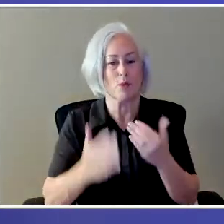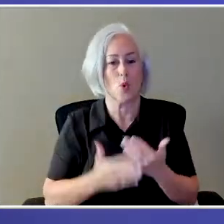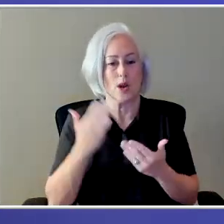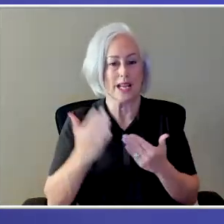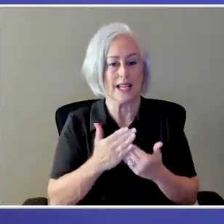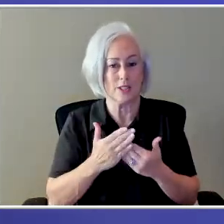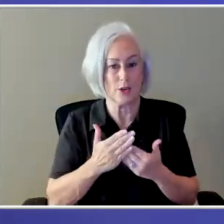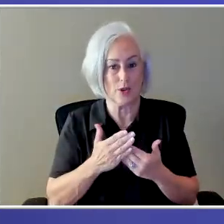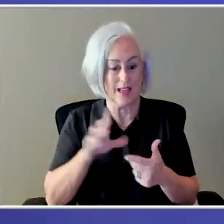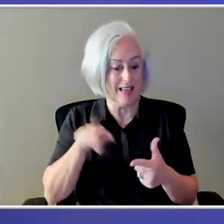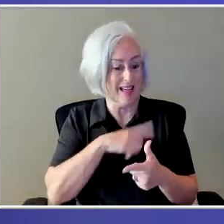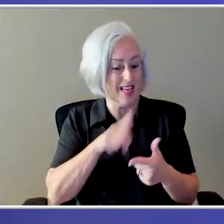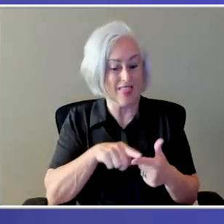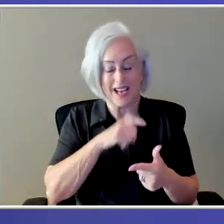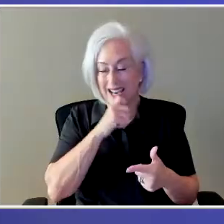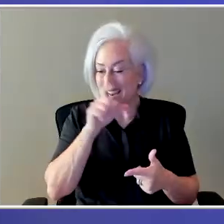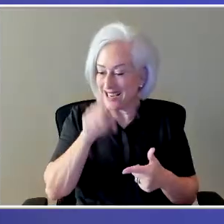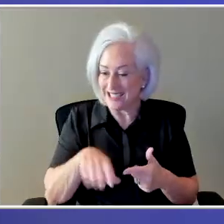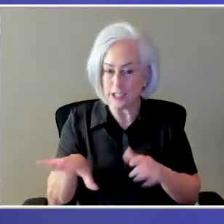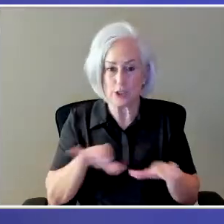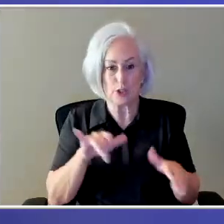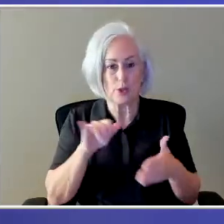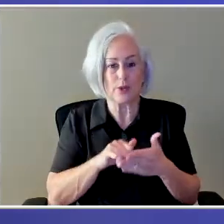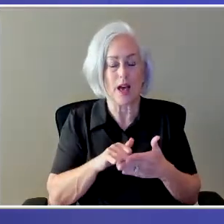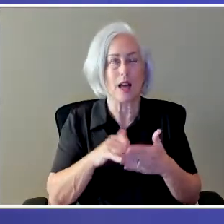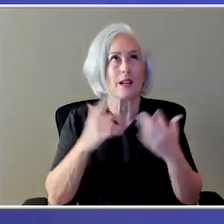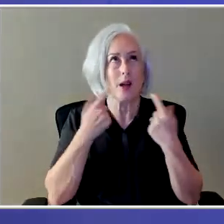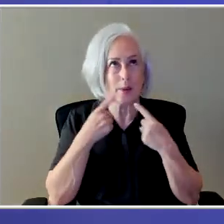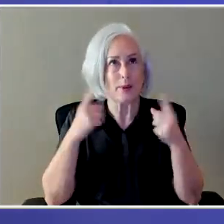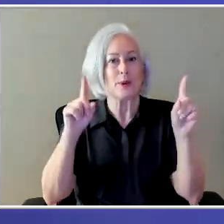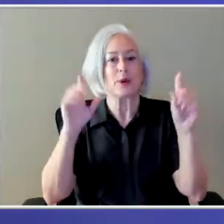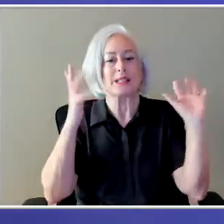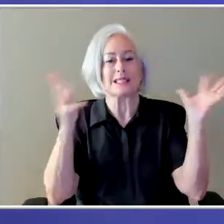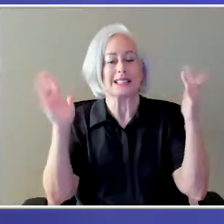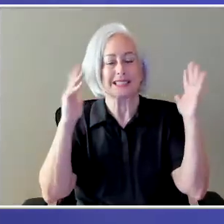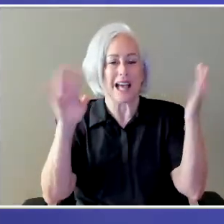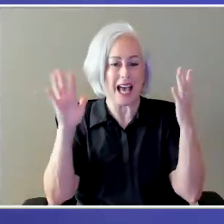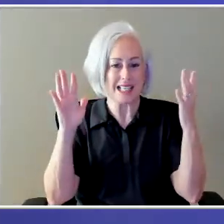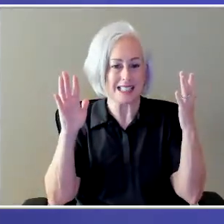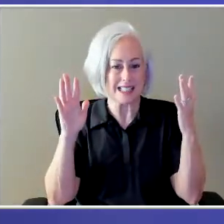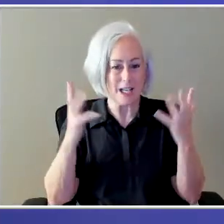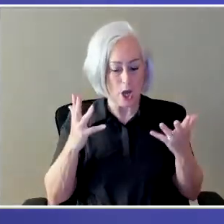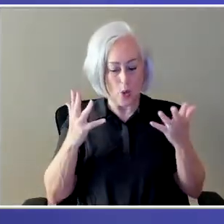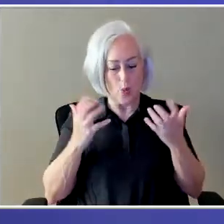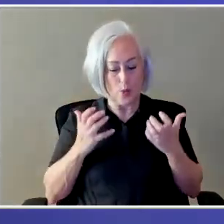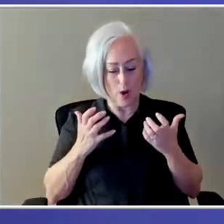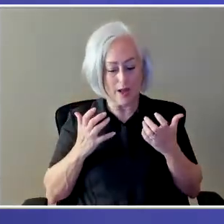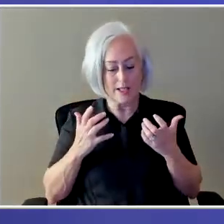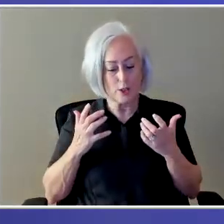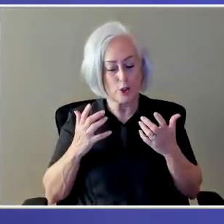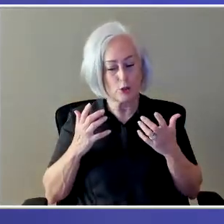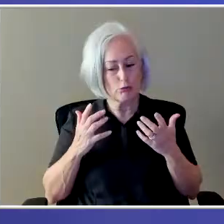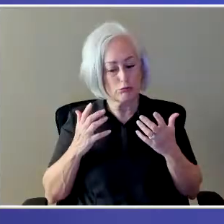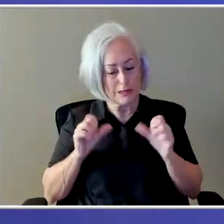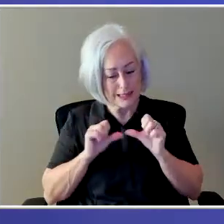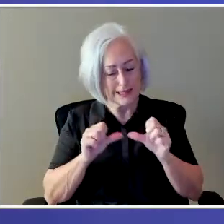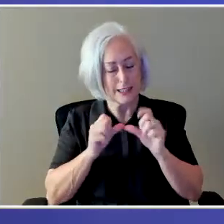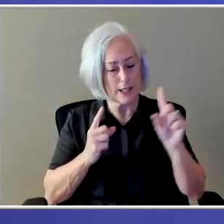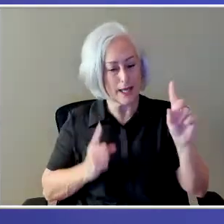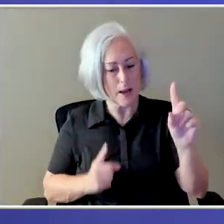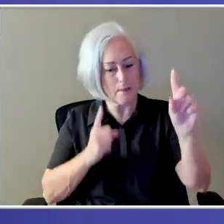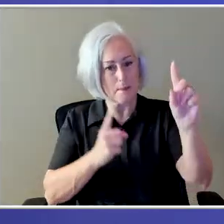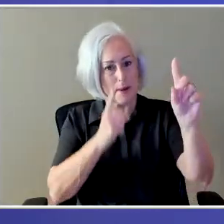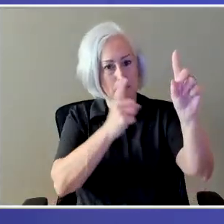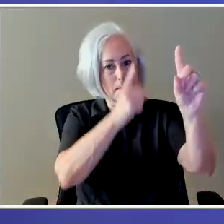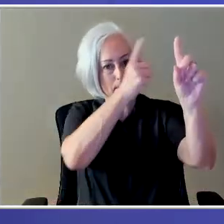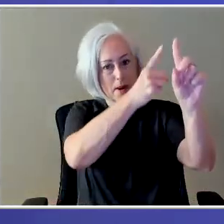keep doing that anymore, that was a huge success. And we would like it to be a trajectory upward, but it's ups and downs and ups and downs, and you